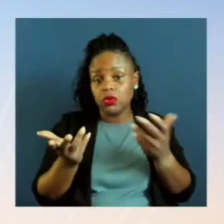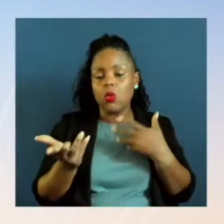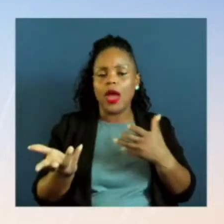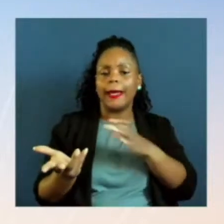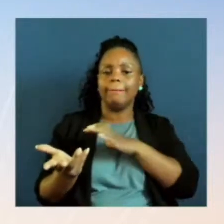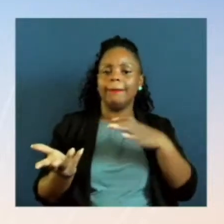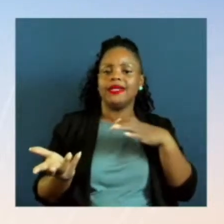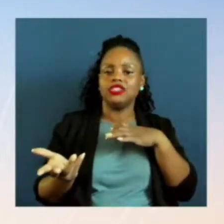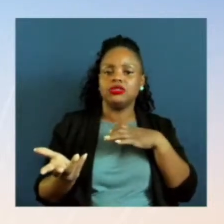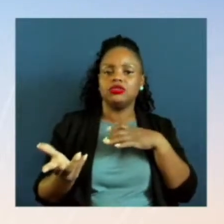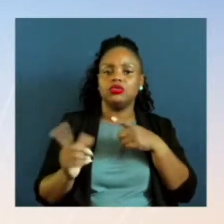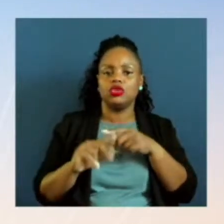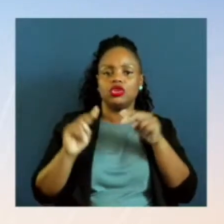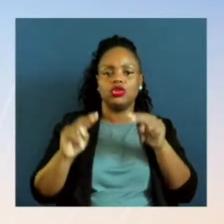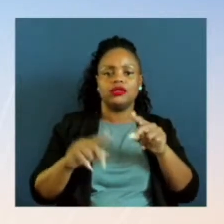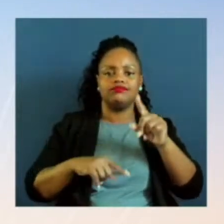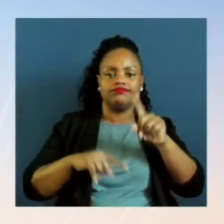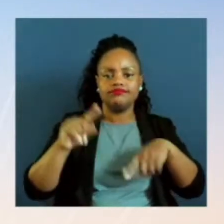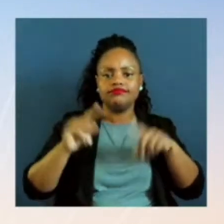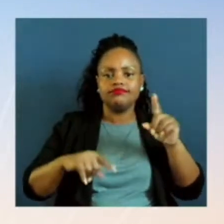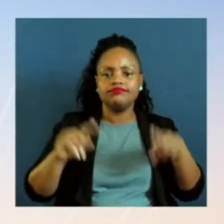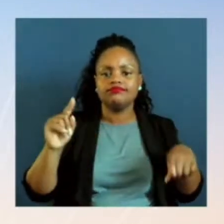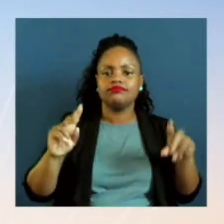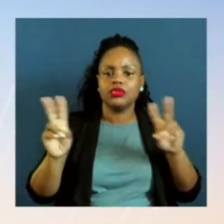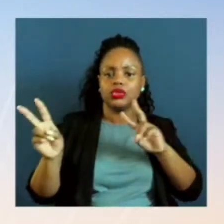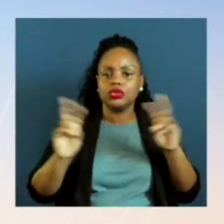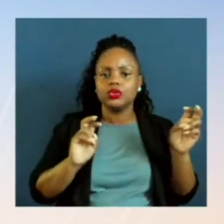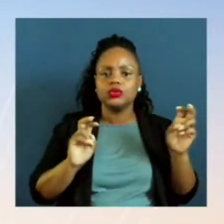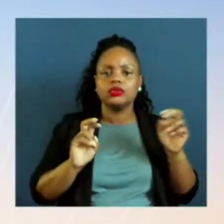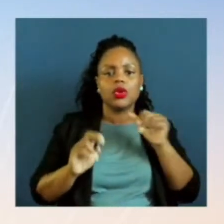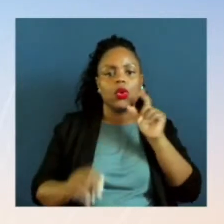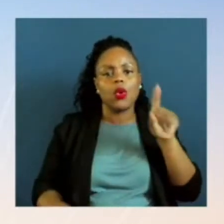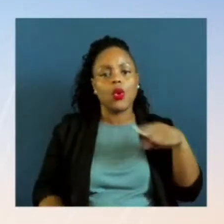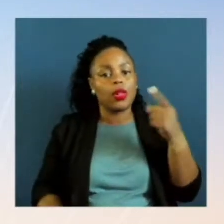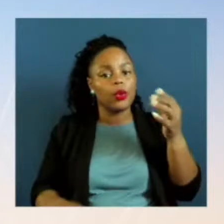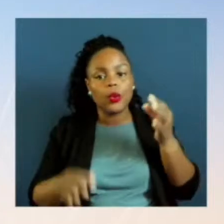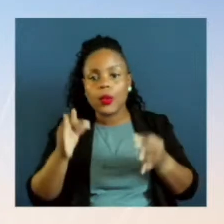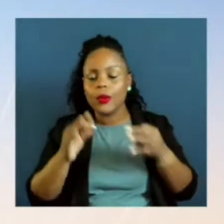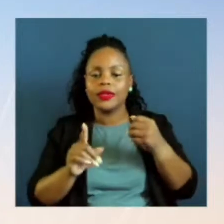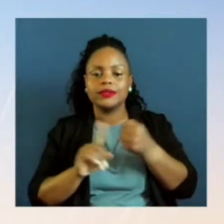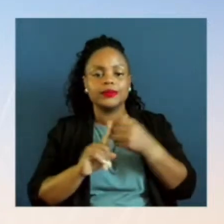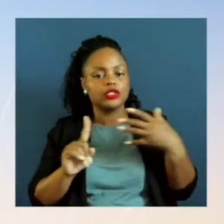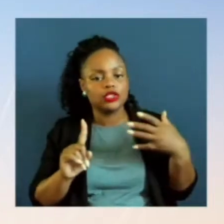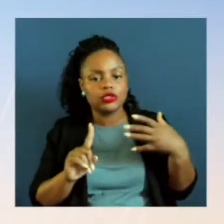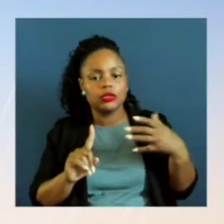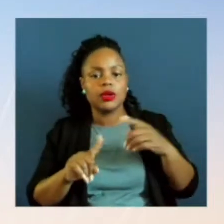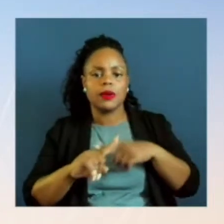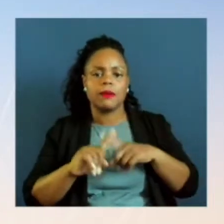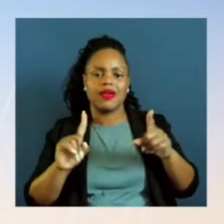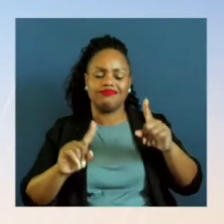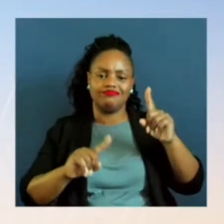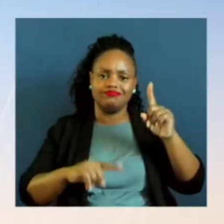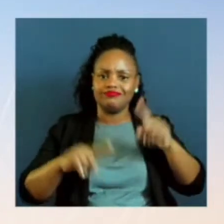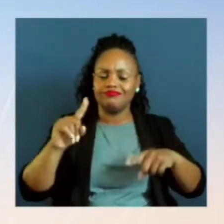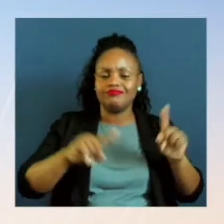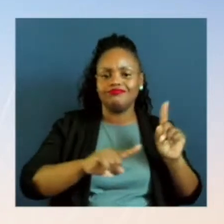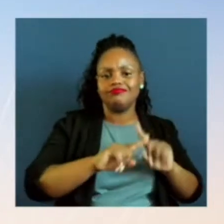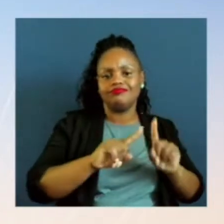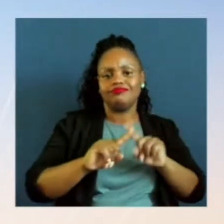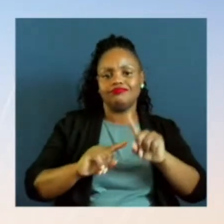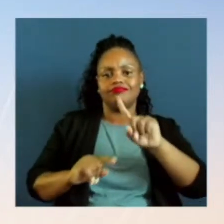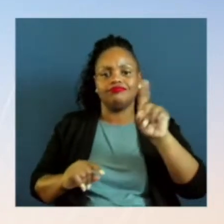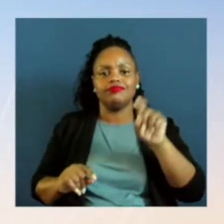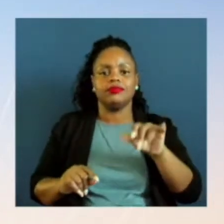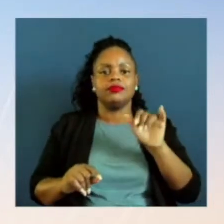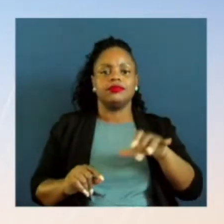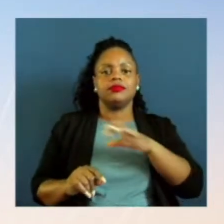court expansion, which is an important question for them to examine, but term limits and a range of questions that the commission is looking at. I will